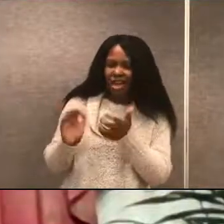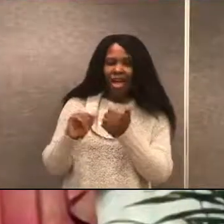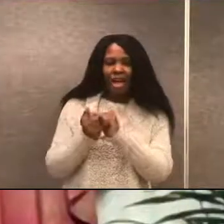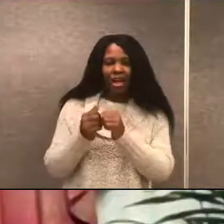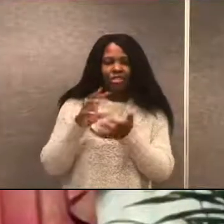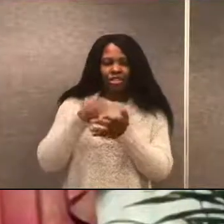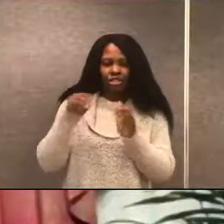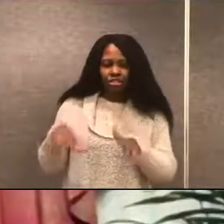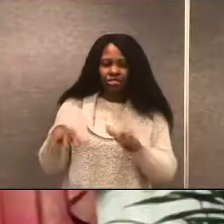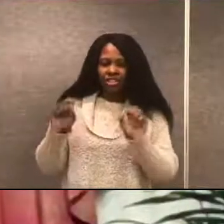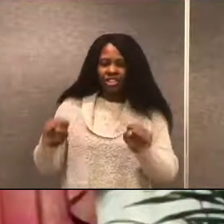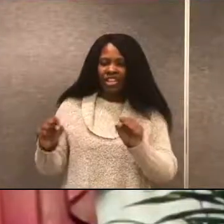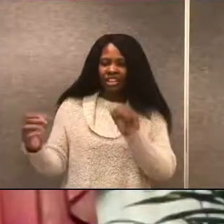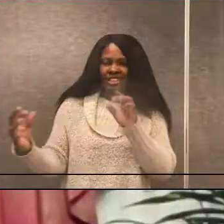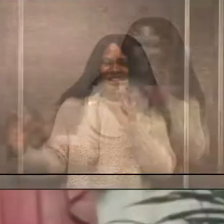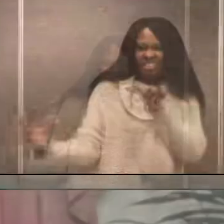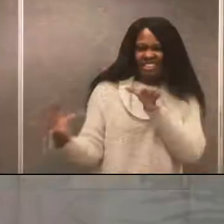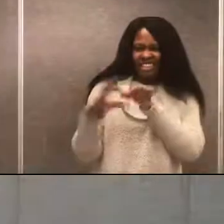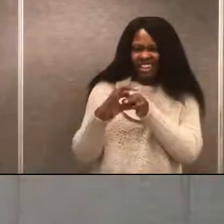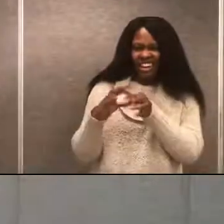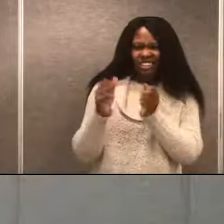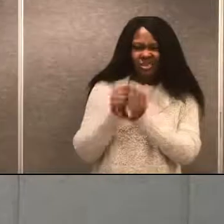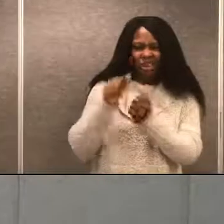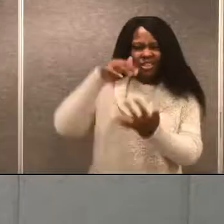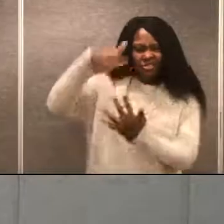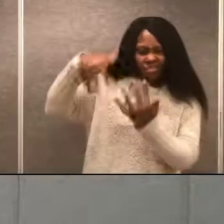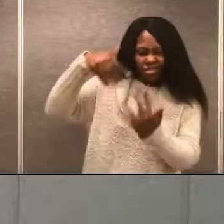that social piece. How about the parents? What